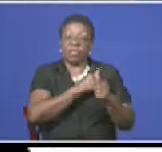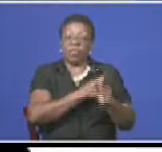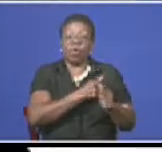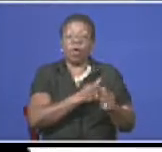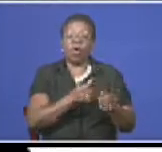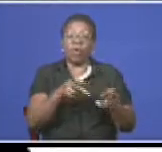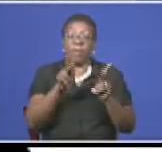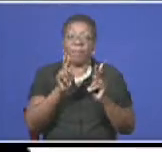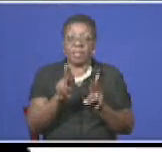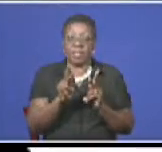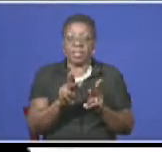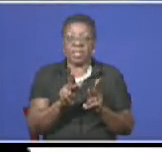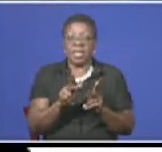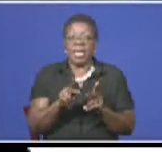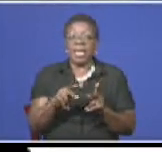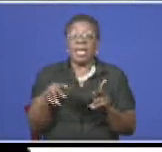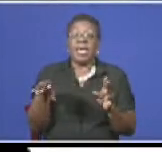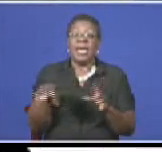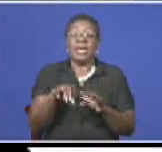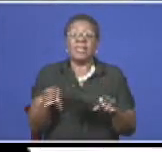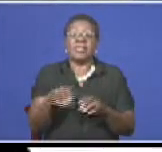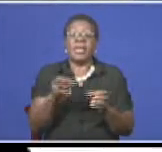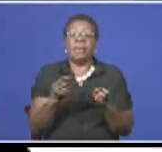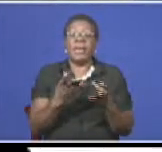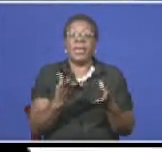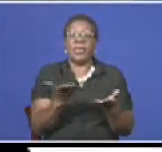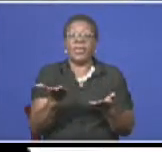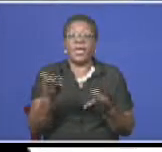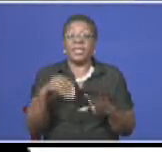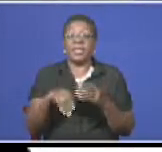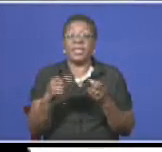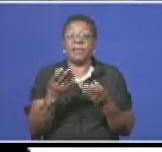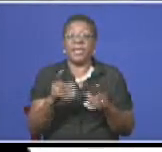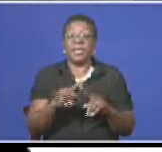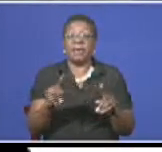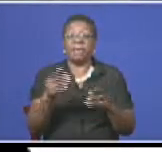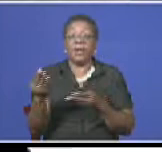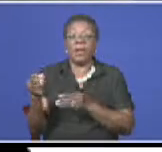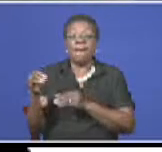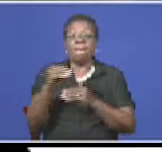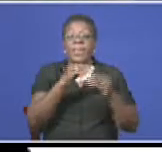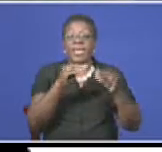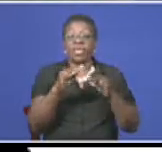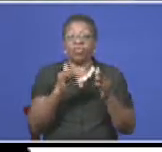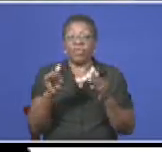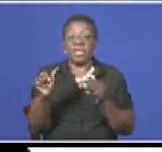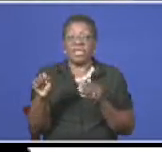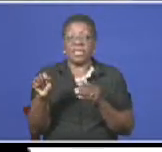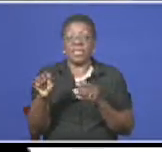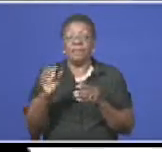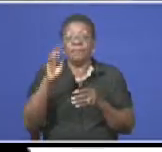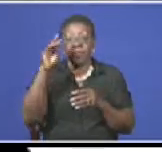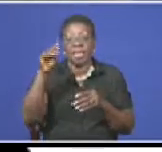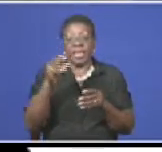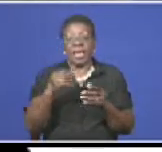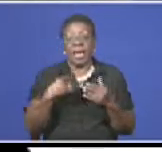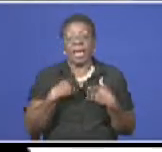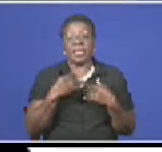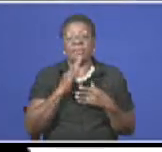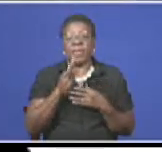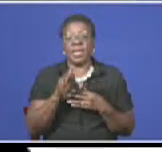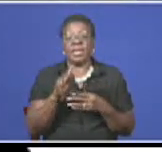has done many things in many ministries. He has helped many persons. He has